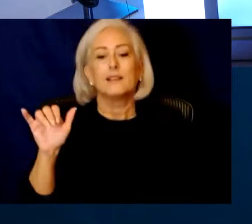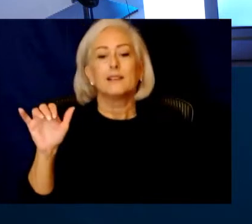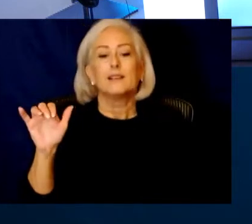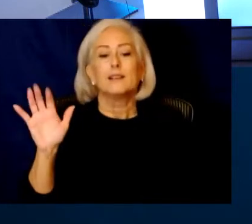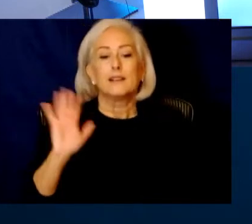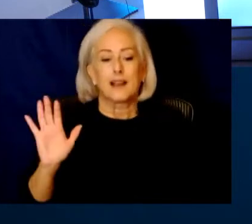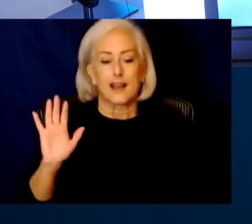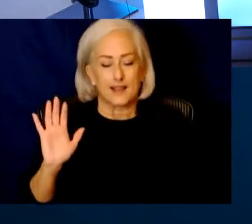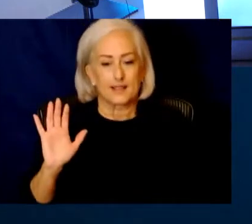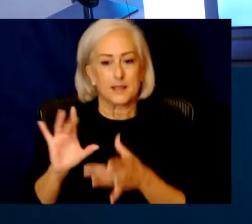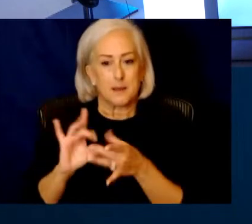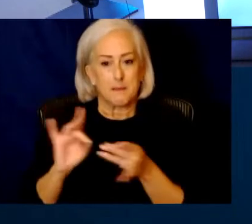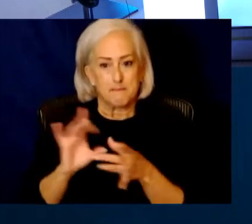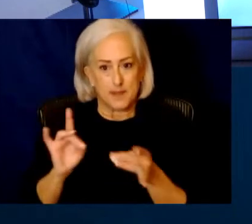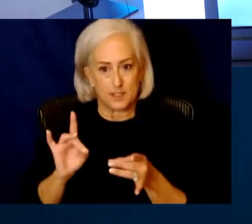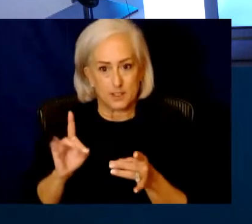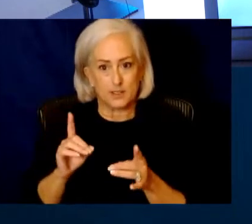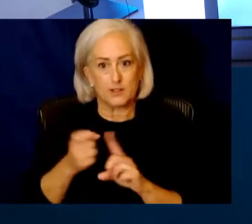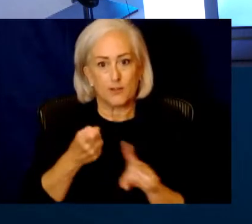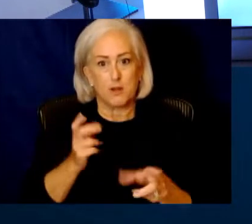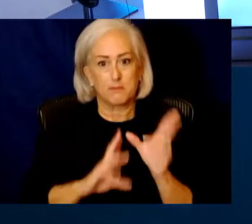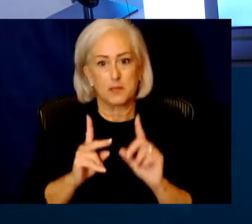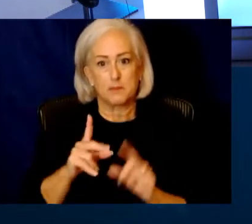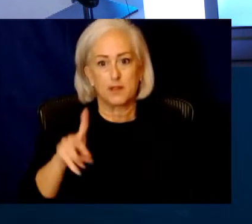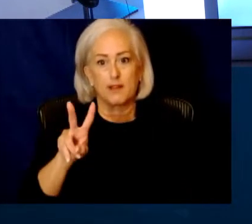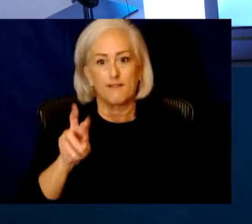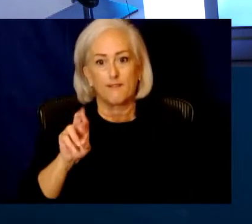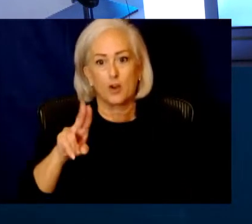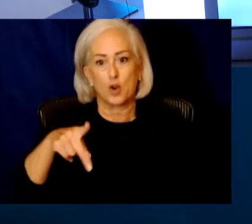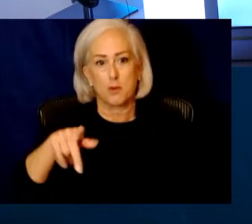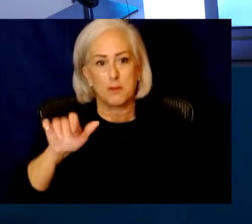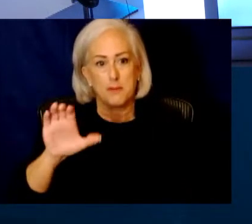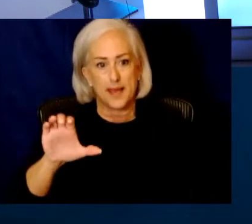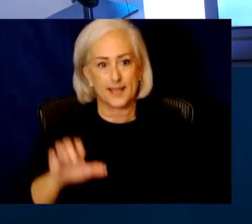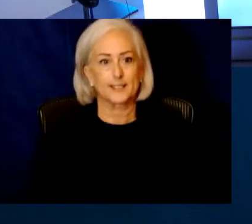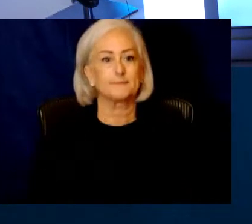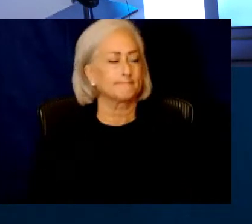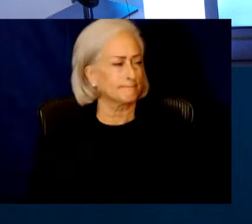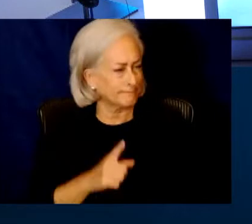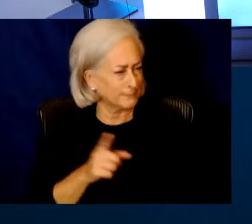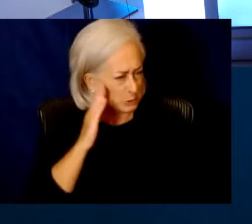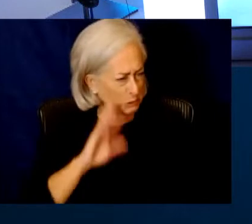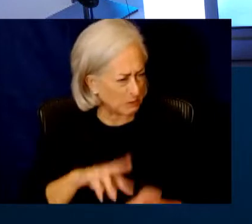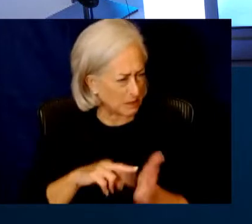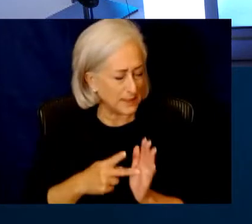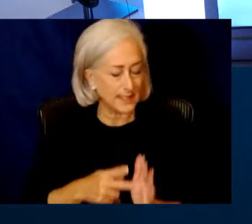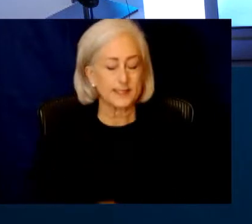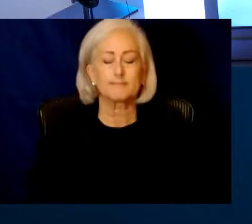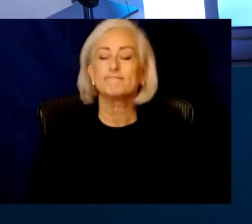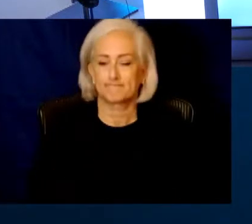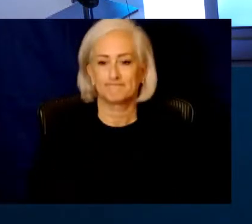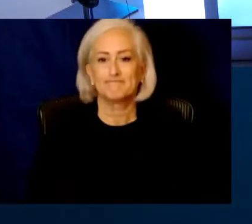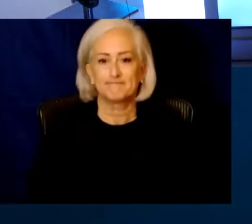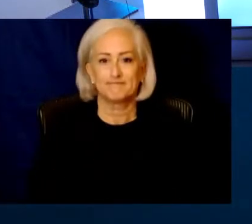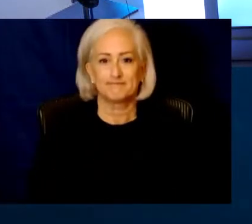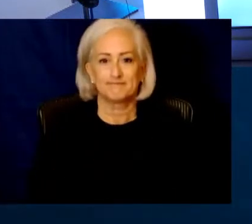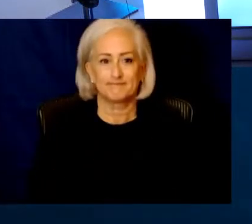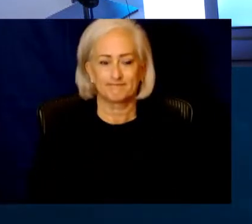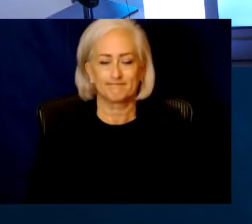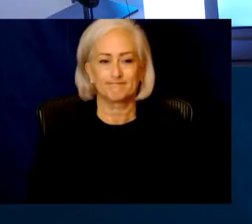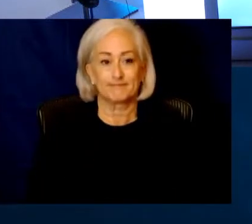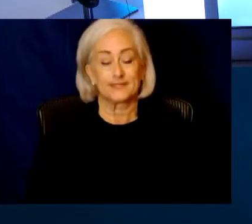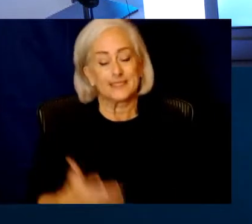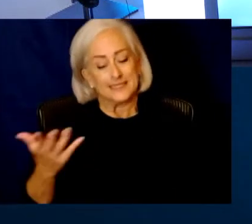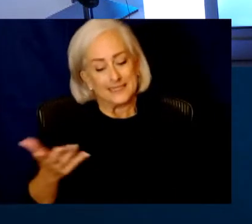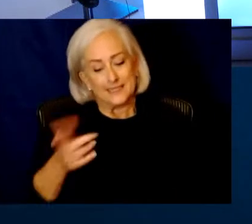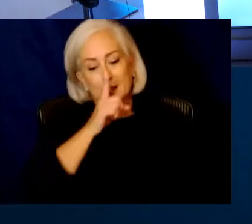of VRPAC? Do you know what Mike's talking about? Yeah, we do. Yeah, I do. So Hawkeye, you know, really, the science